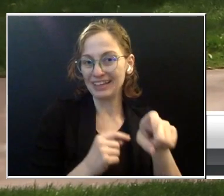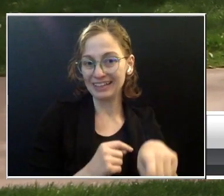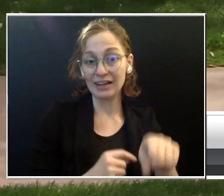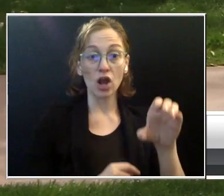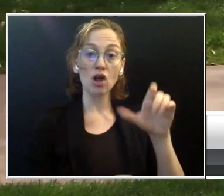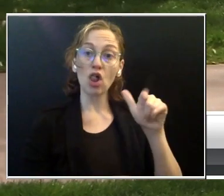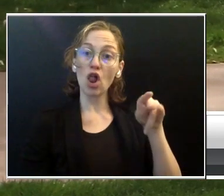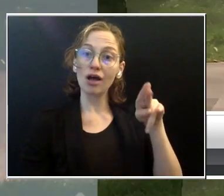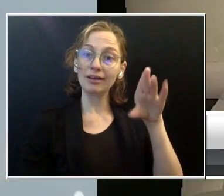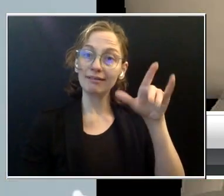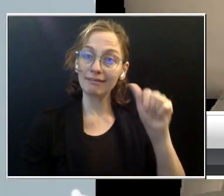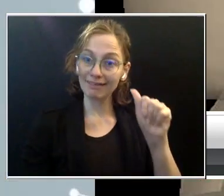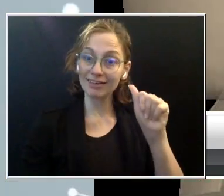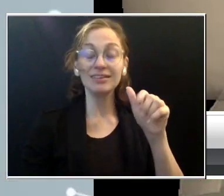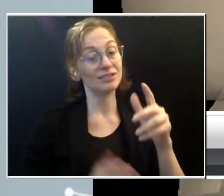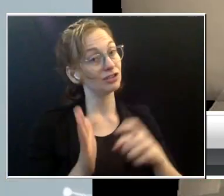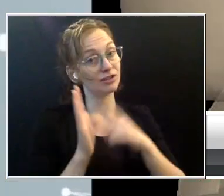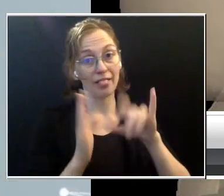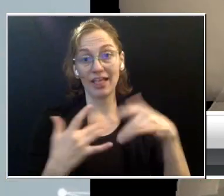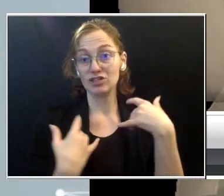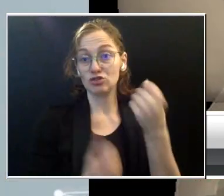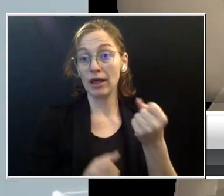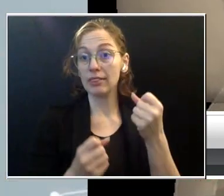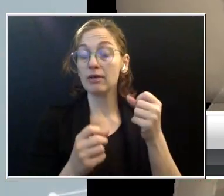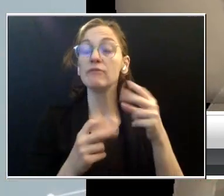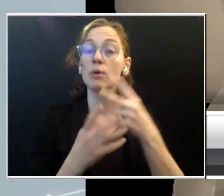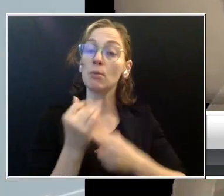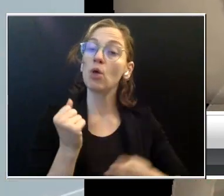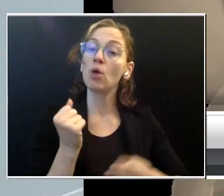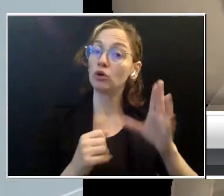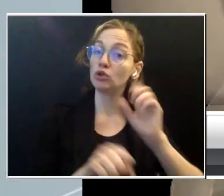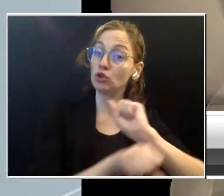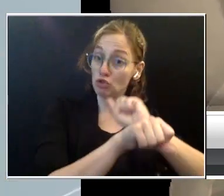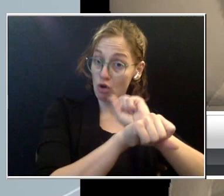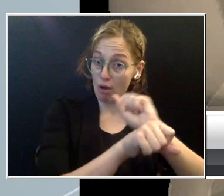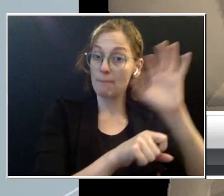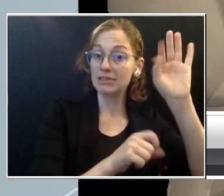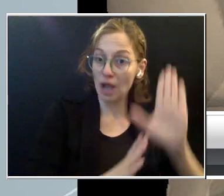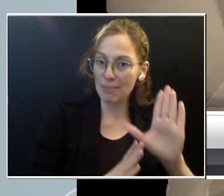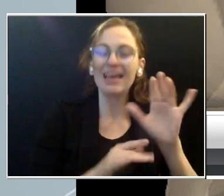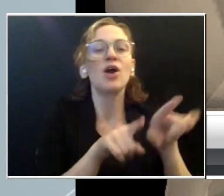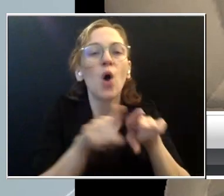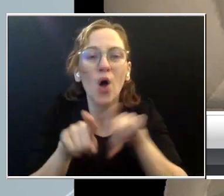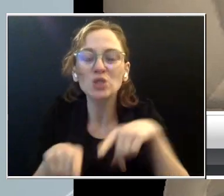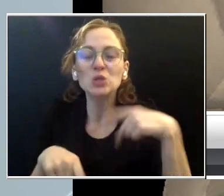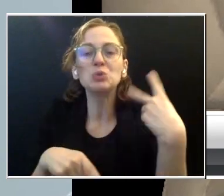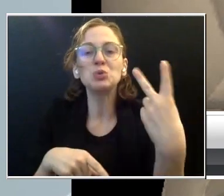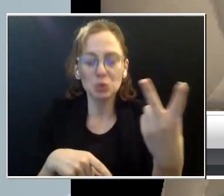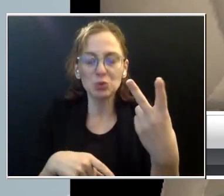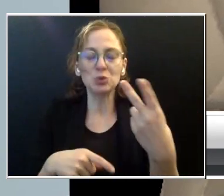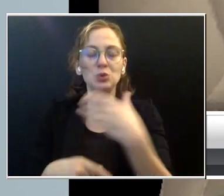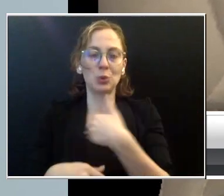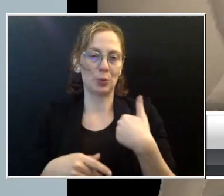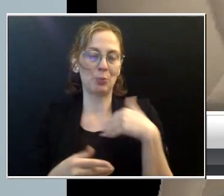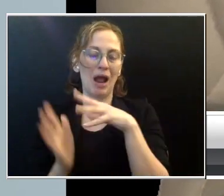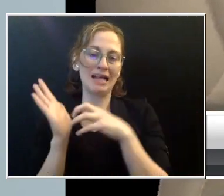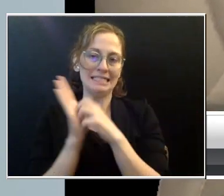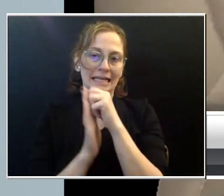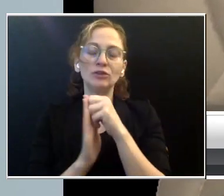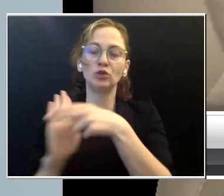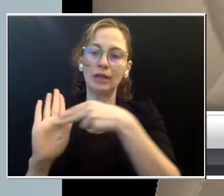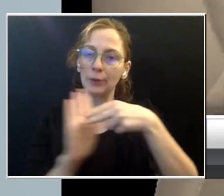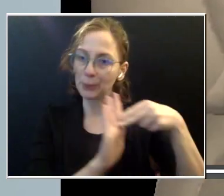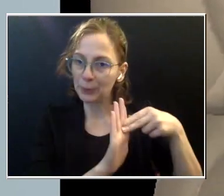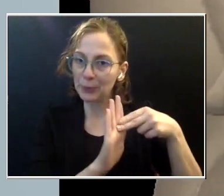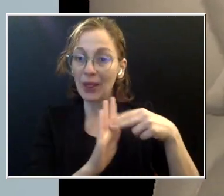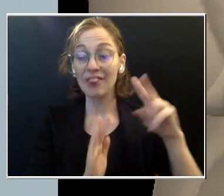job as chaplain and as well as 2 breast cancer diagnoses. The second diagnosis was actually a side effect from treatment for the first